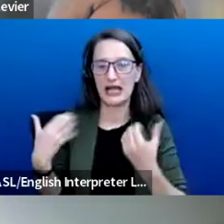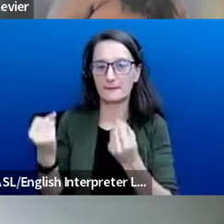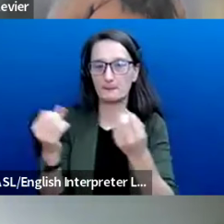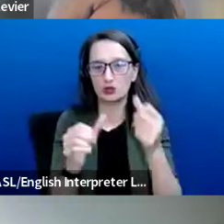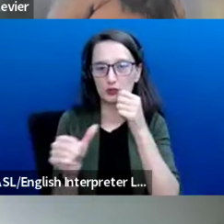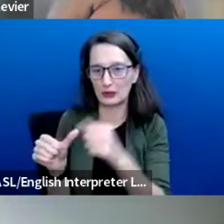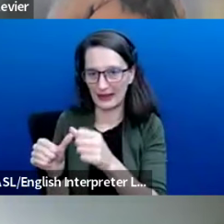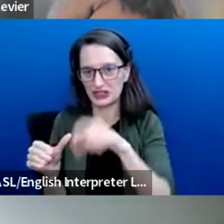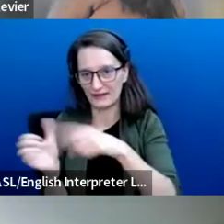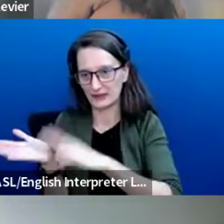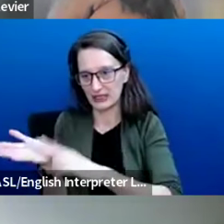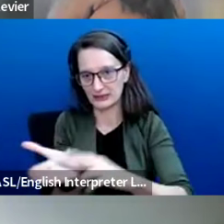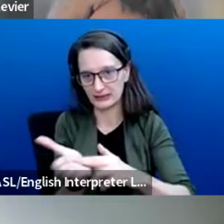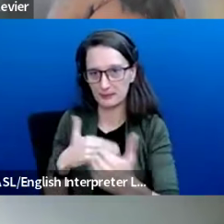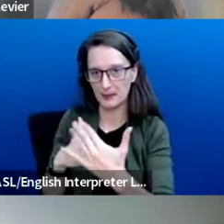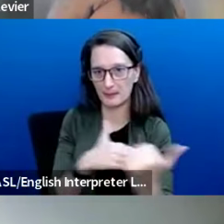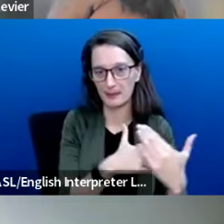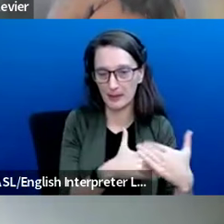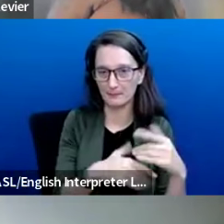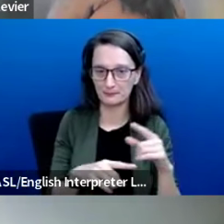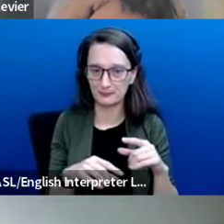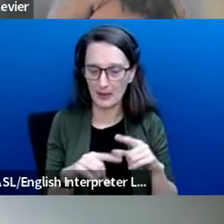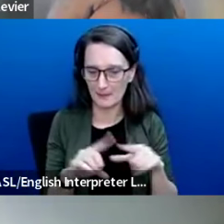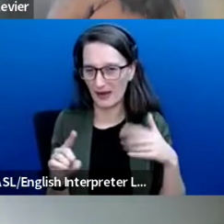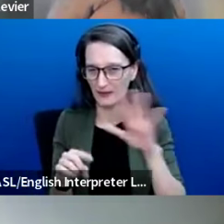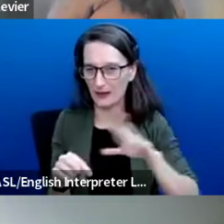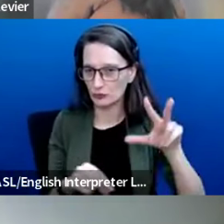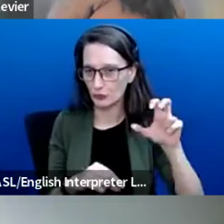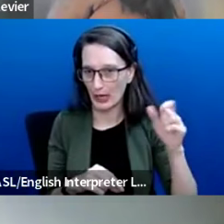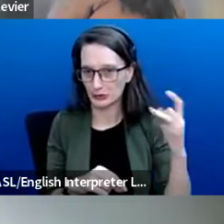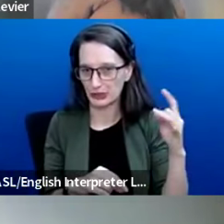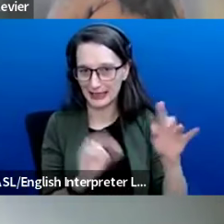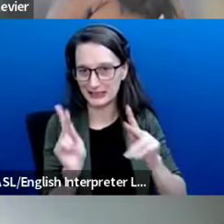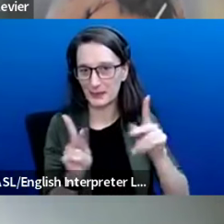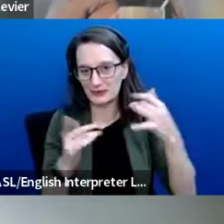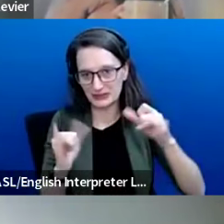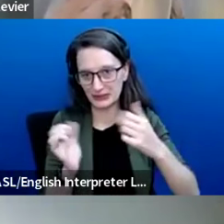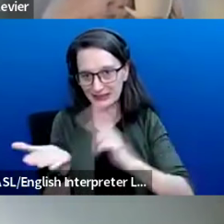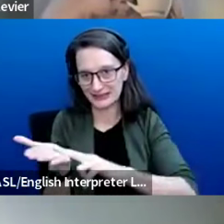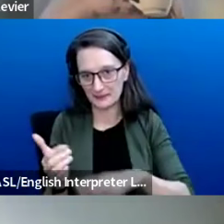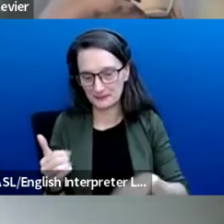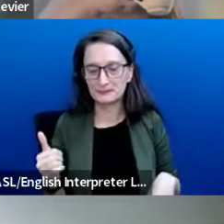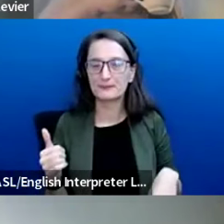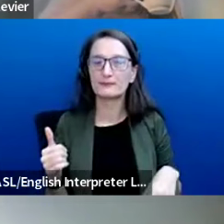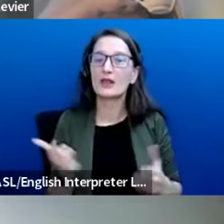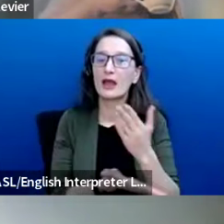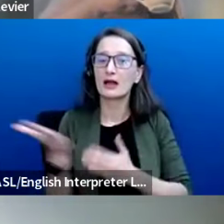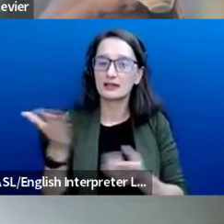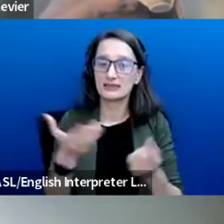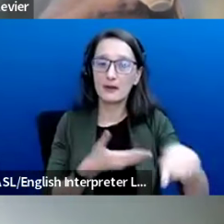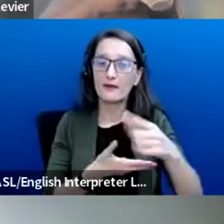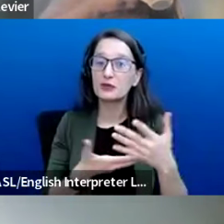providers still need to sign their acknowledgement forms. Some of you may have received, I actually received the